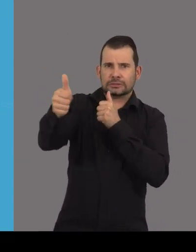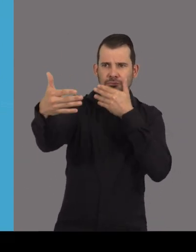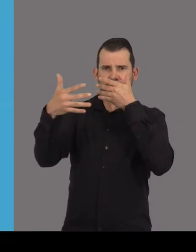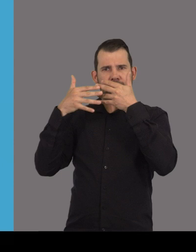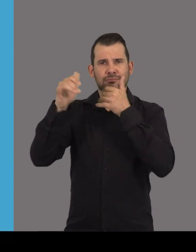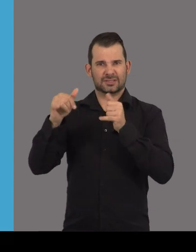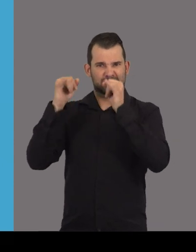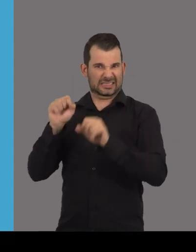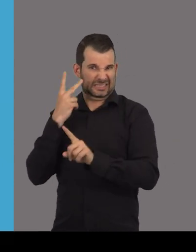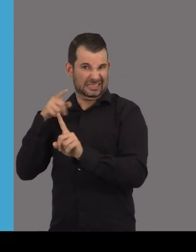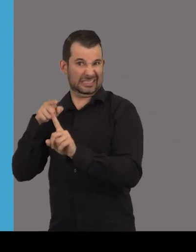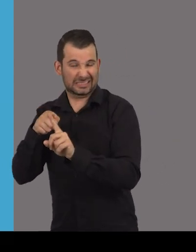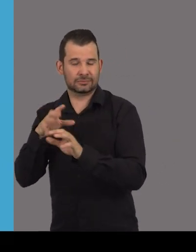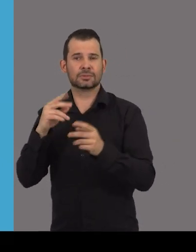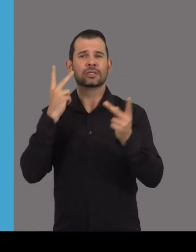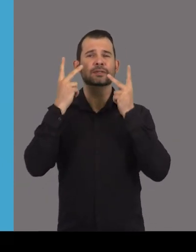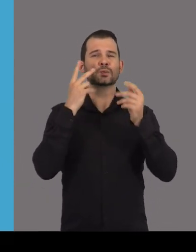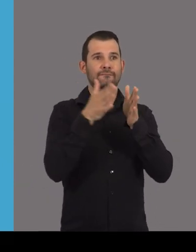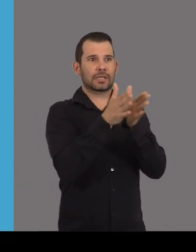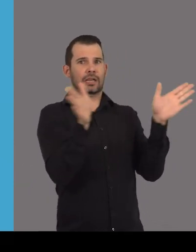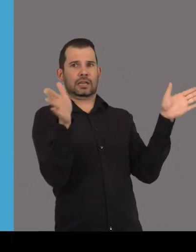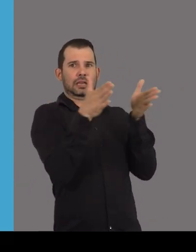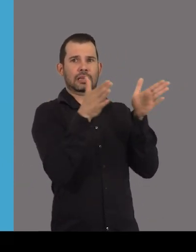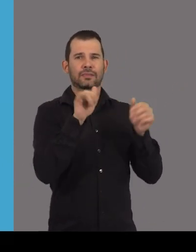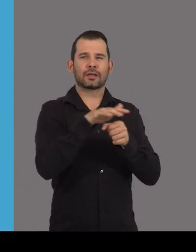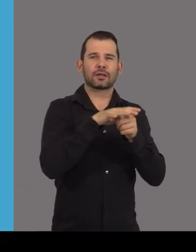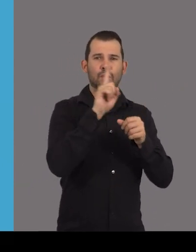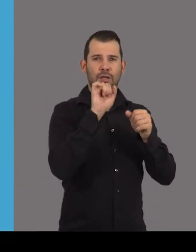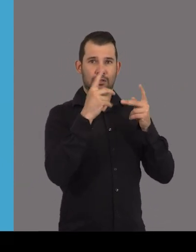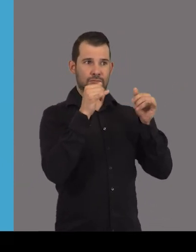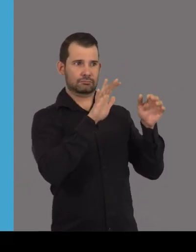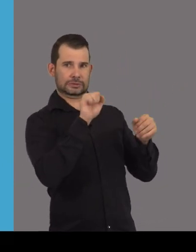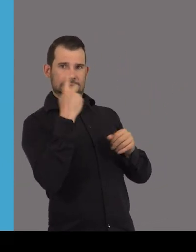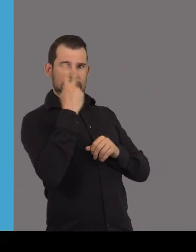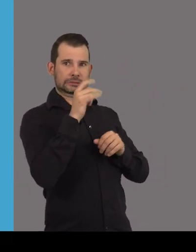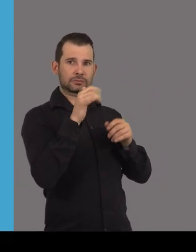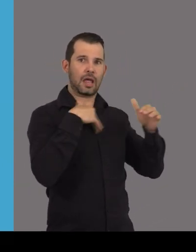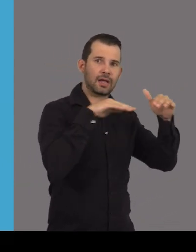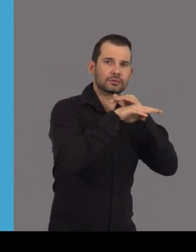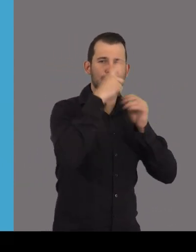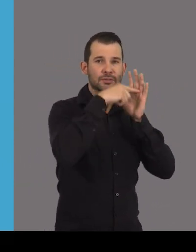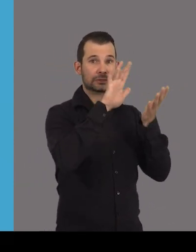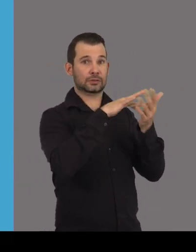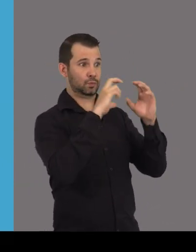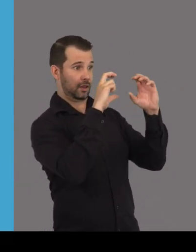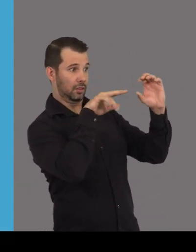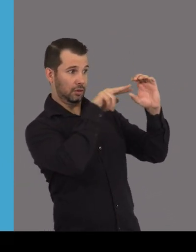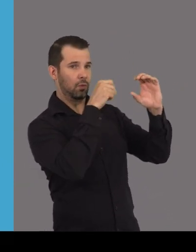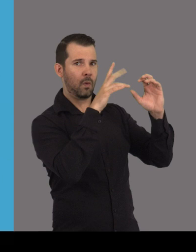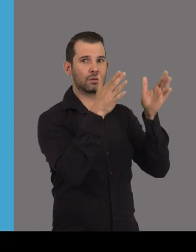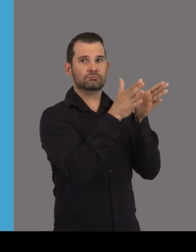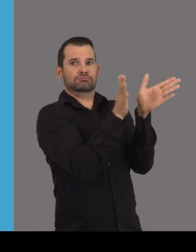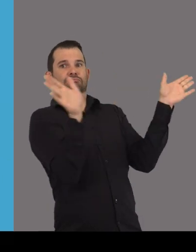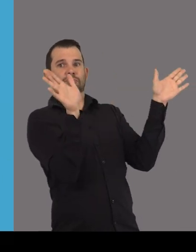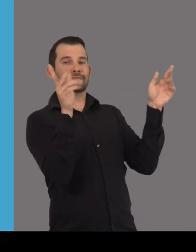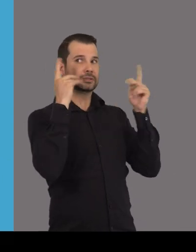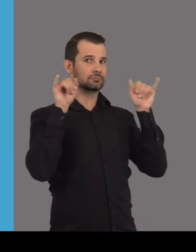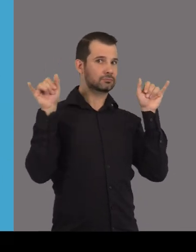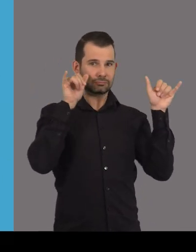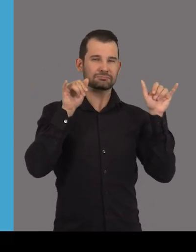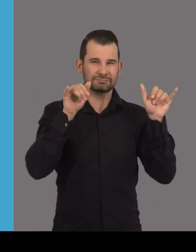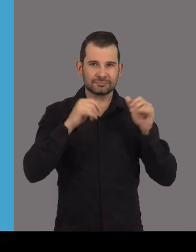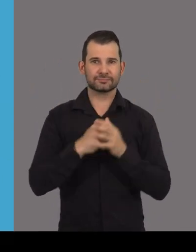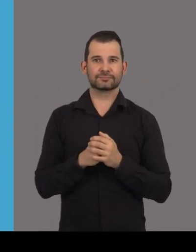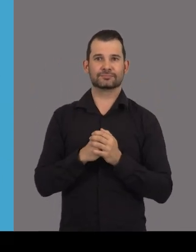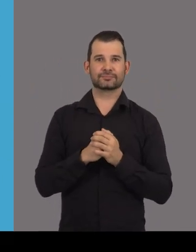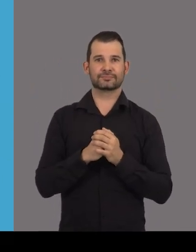in which an individual can see, and visual field, which addresses the areas of the visual field that someone has access to, for example, central or